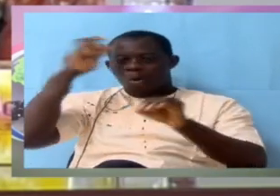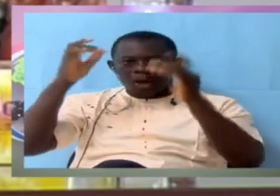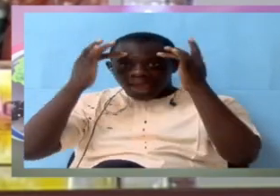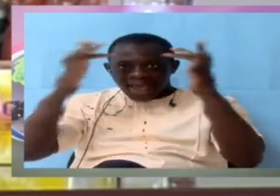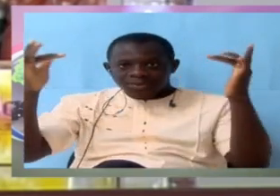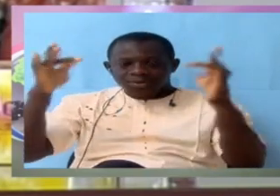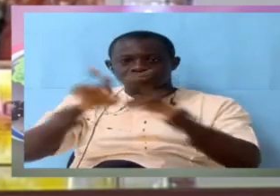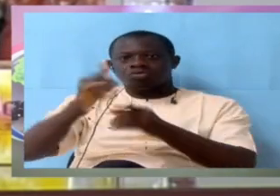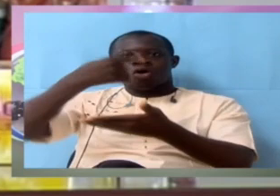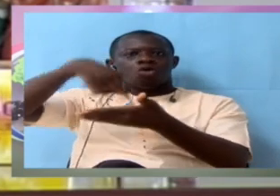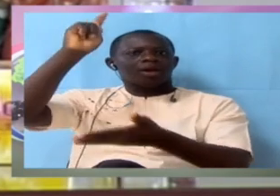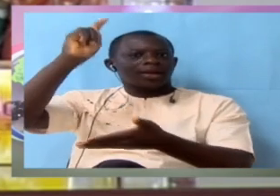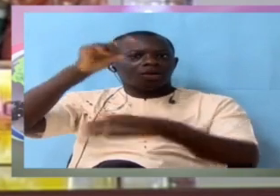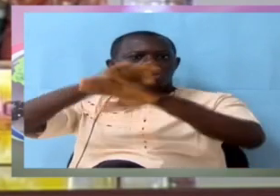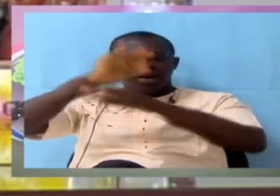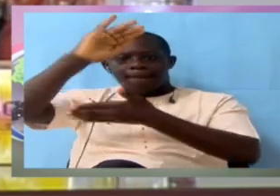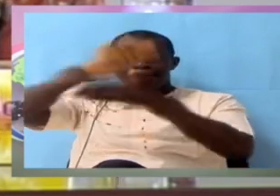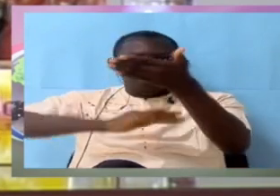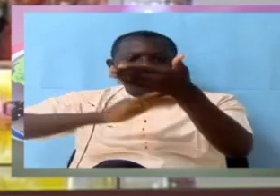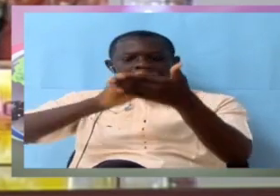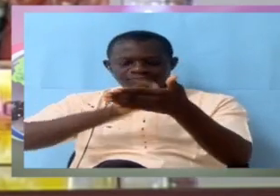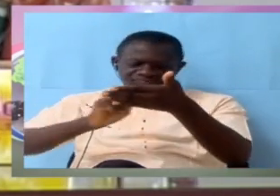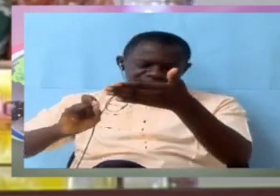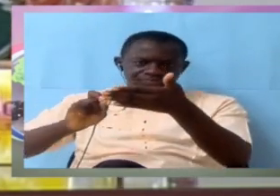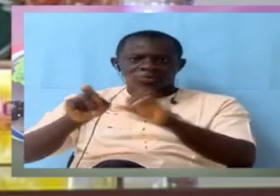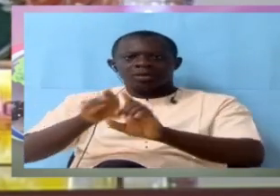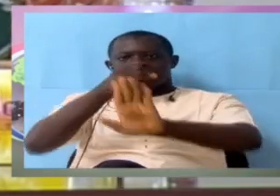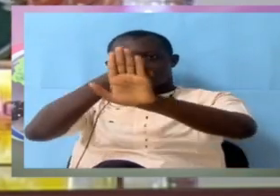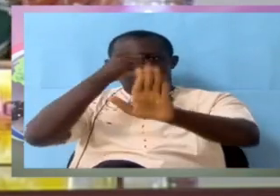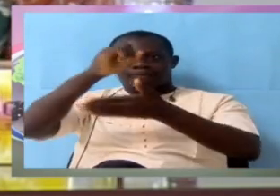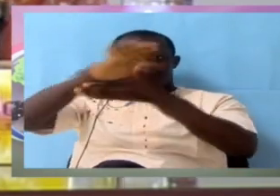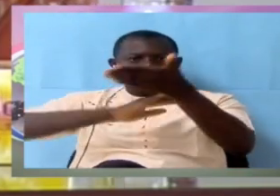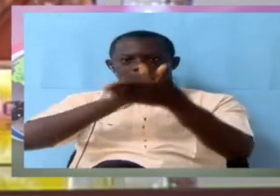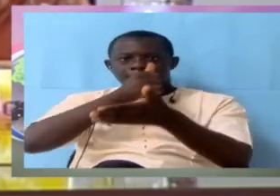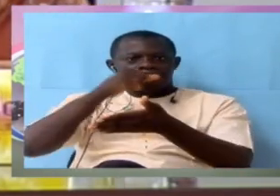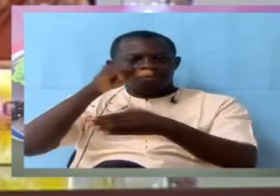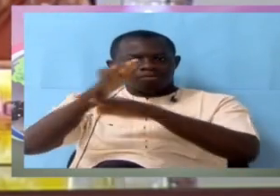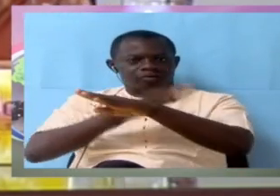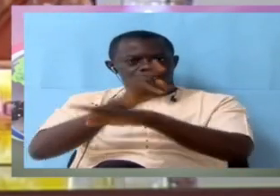correct as stated on the said protective sheet before you?